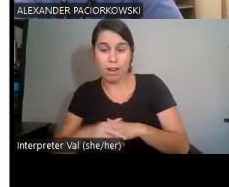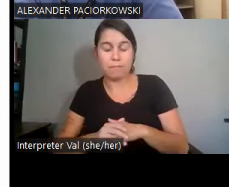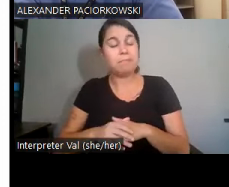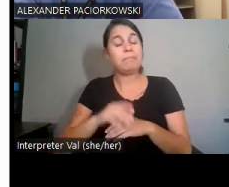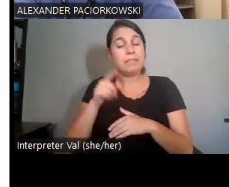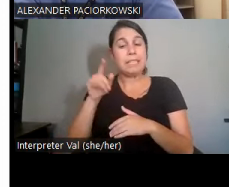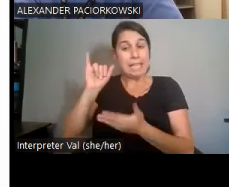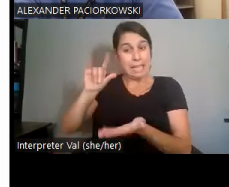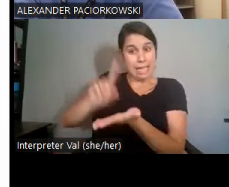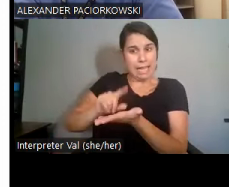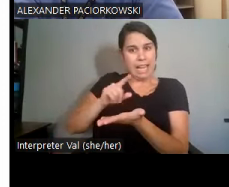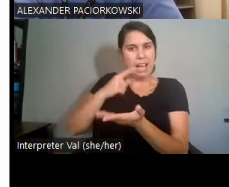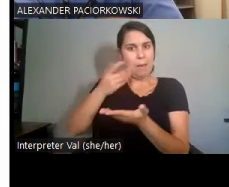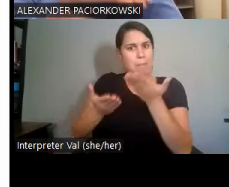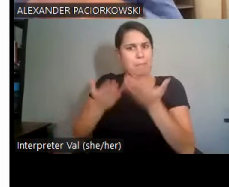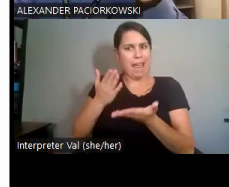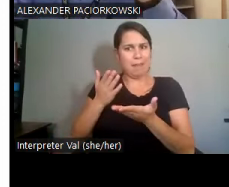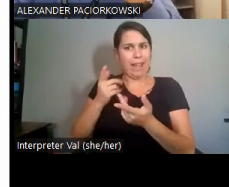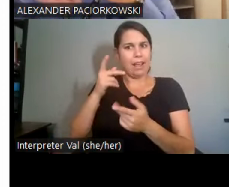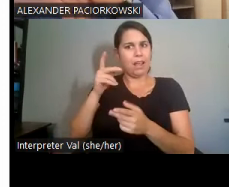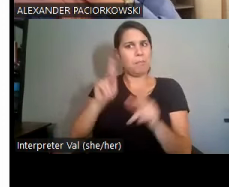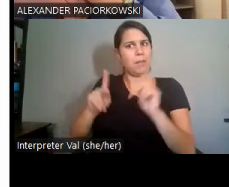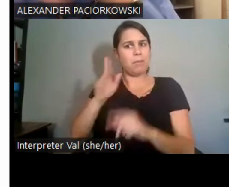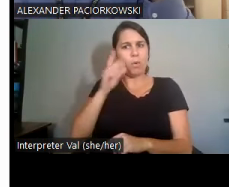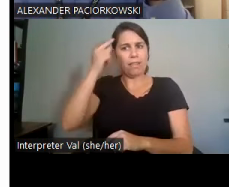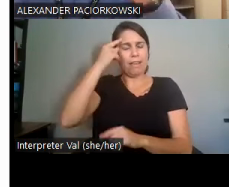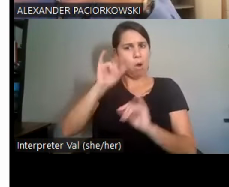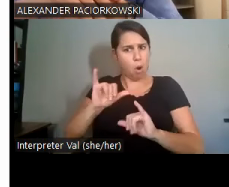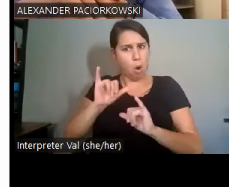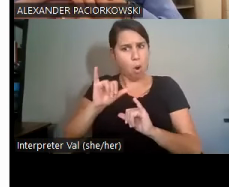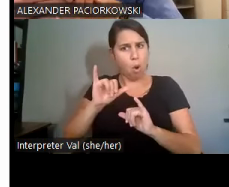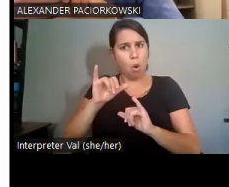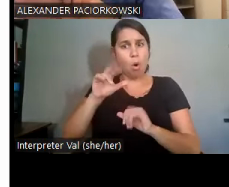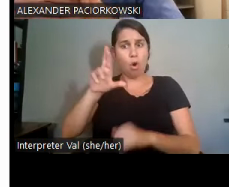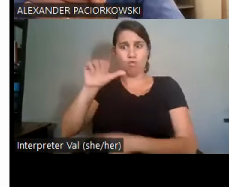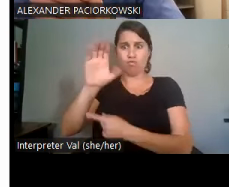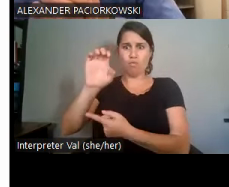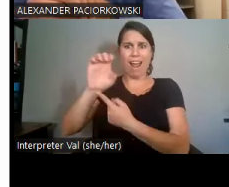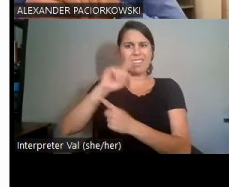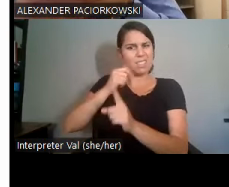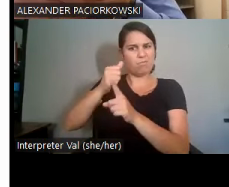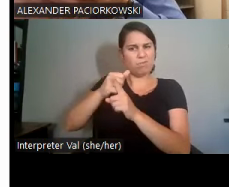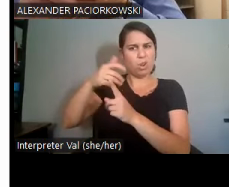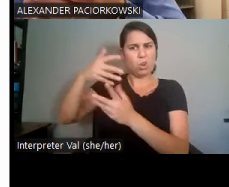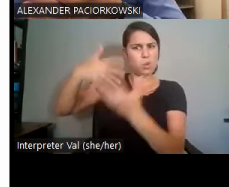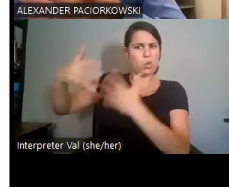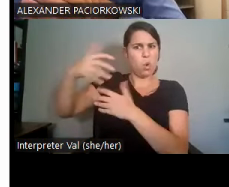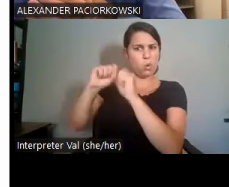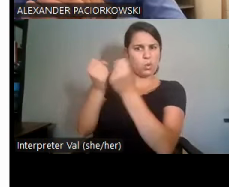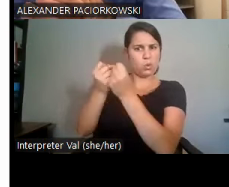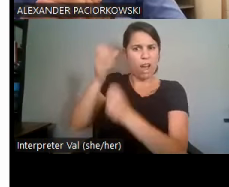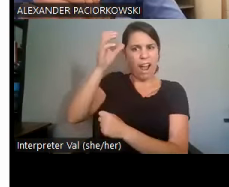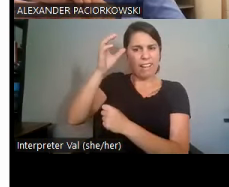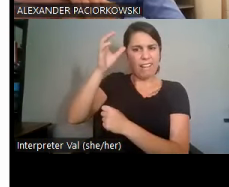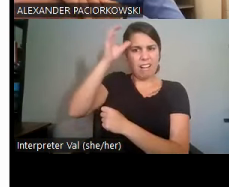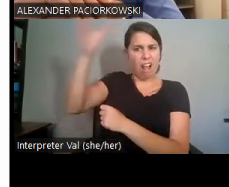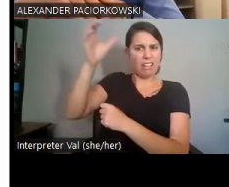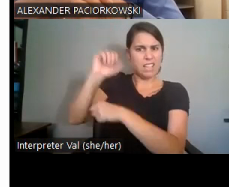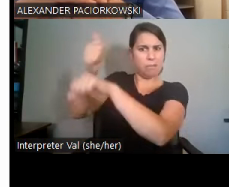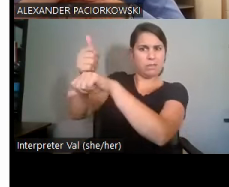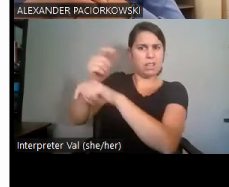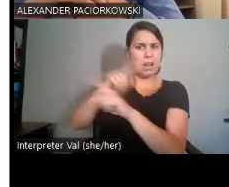some biological differences associated with these cultural constructs that we call race. But we also need to remember that they actually illustrate